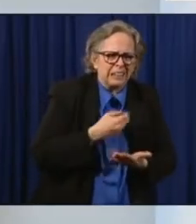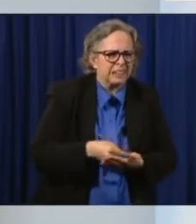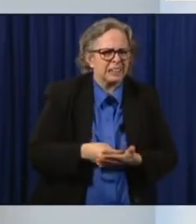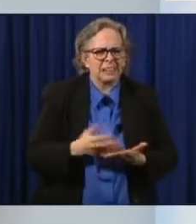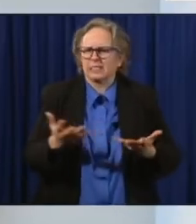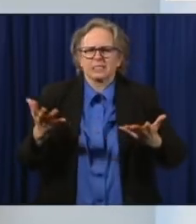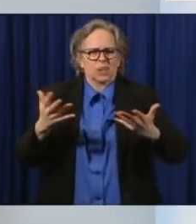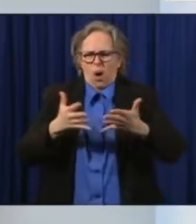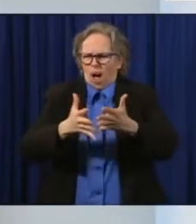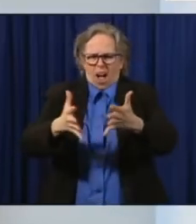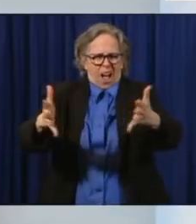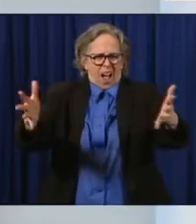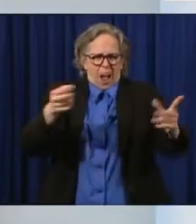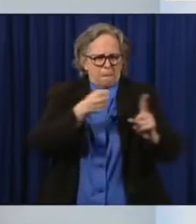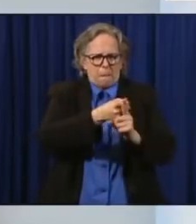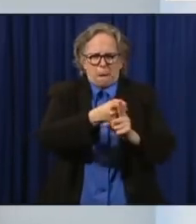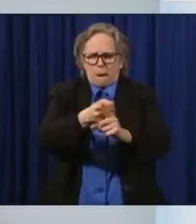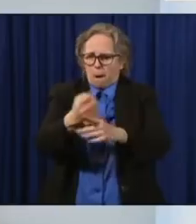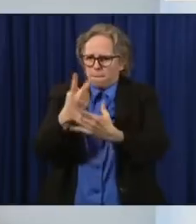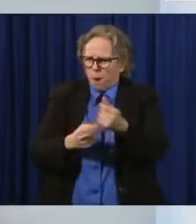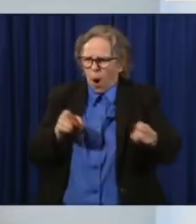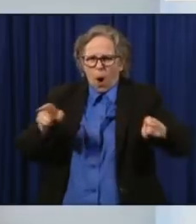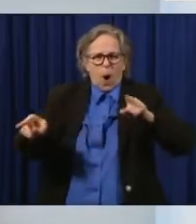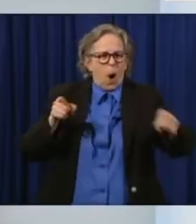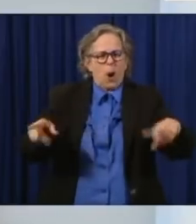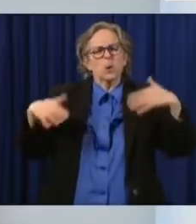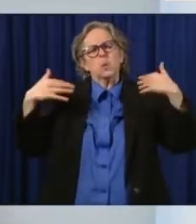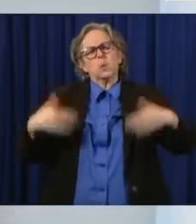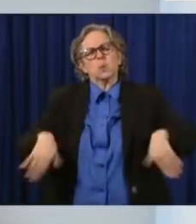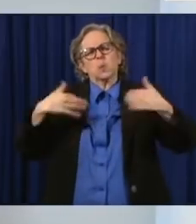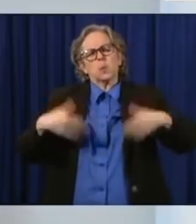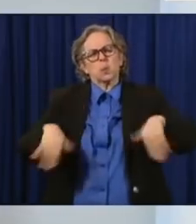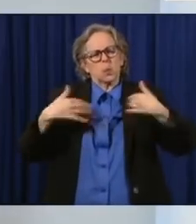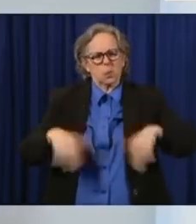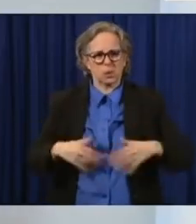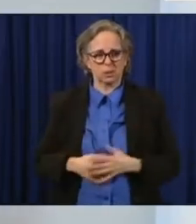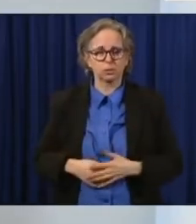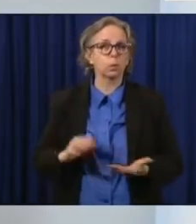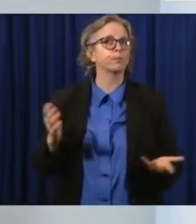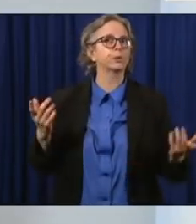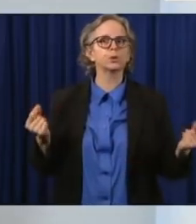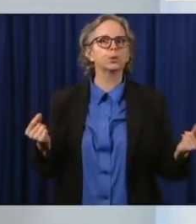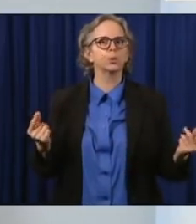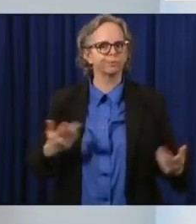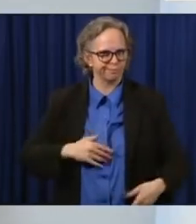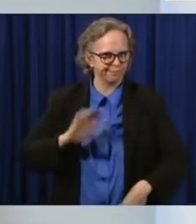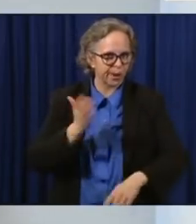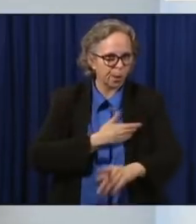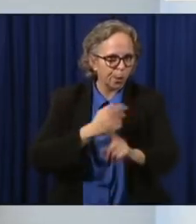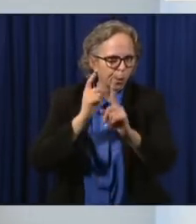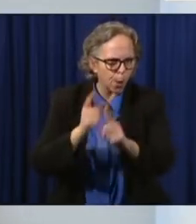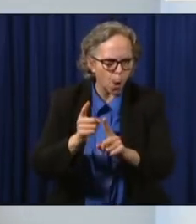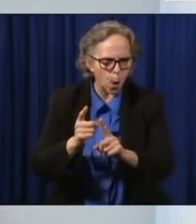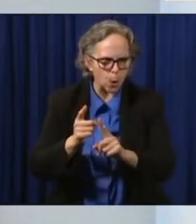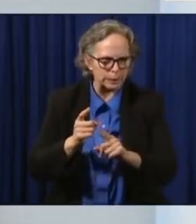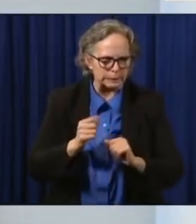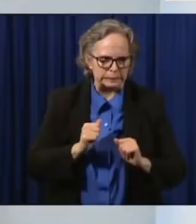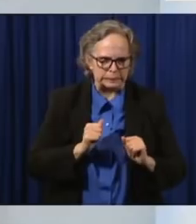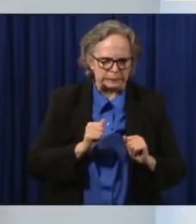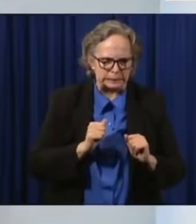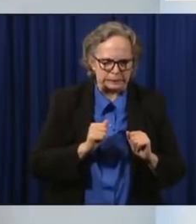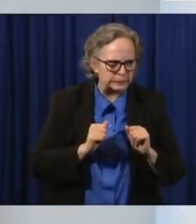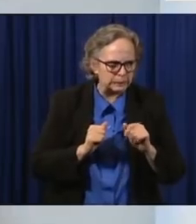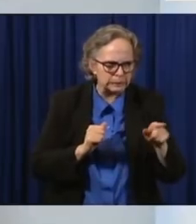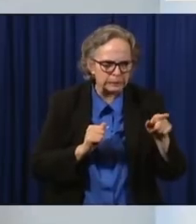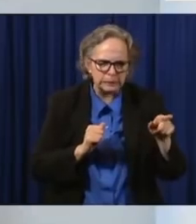to our society. It's always been our goal to use the best possible information we could find to strike that